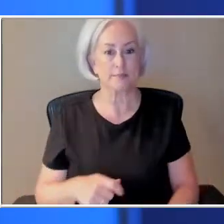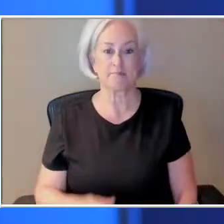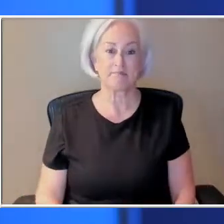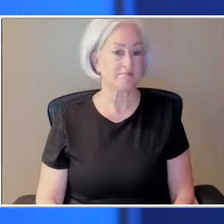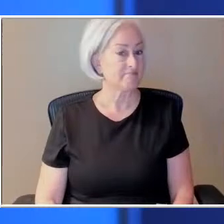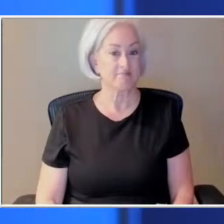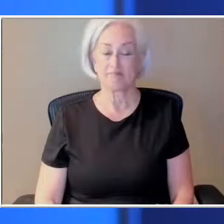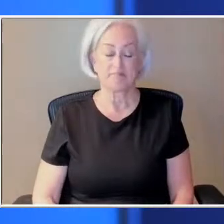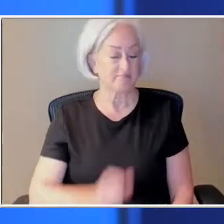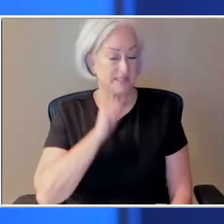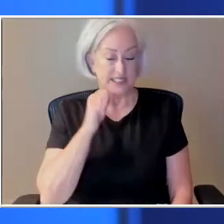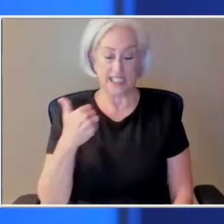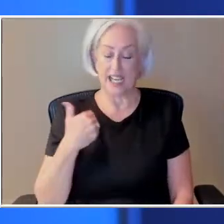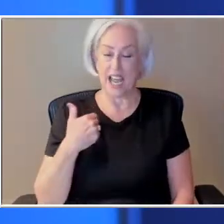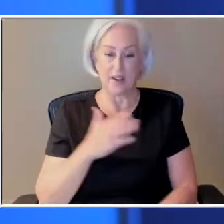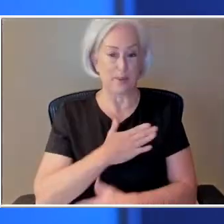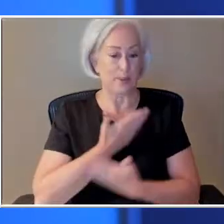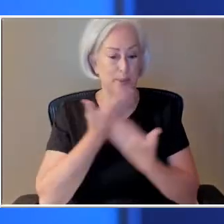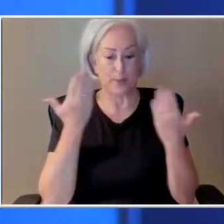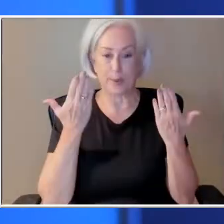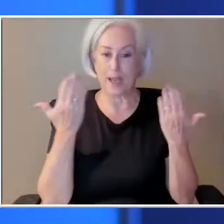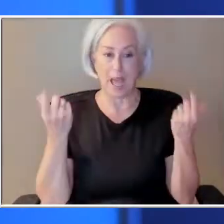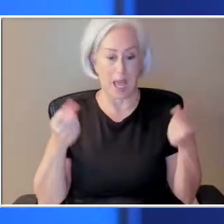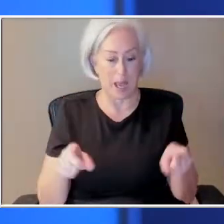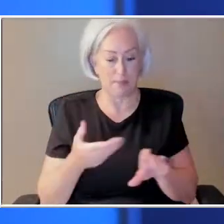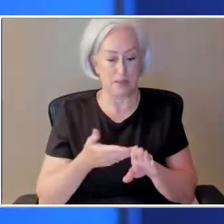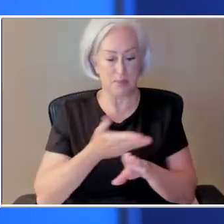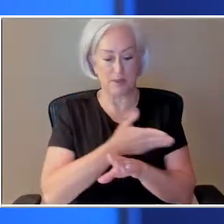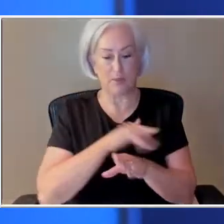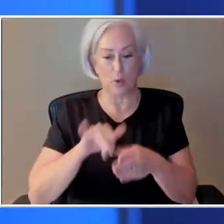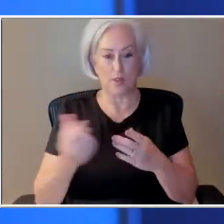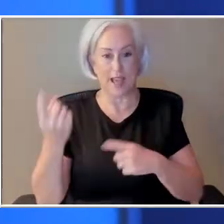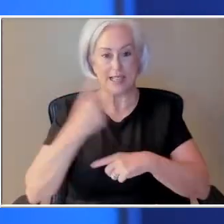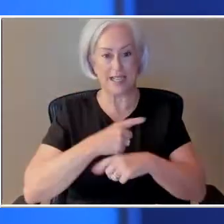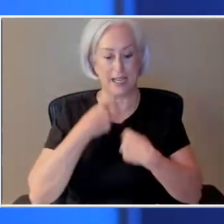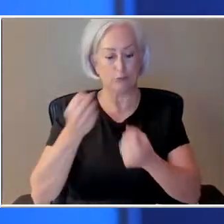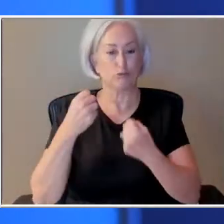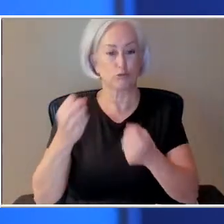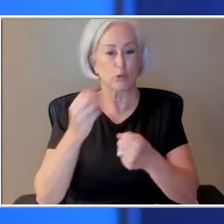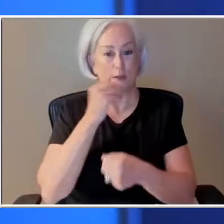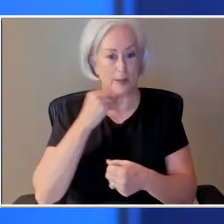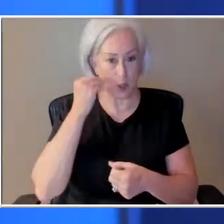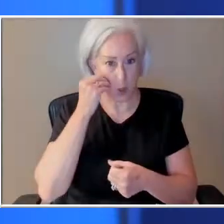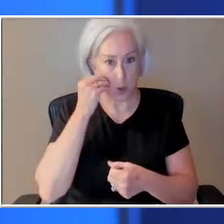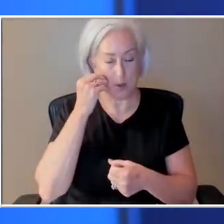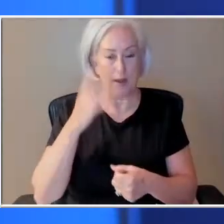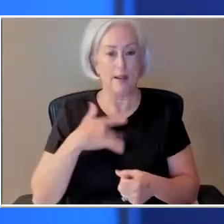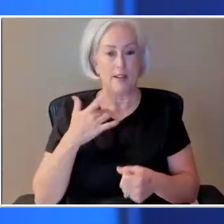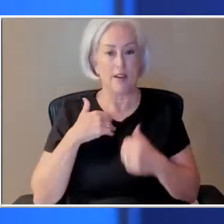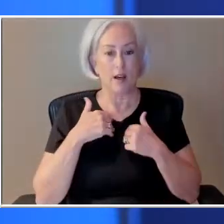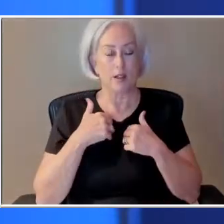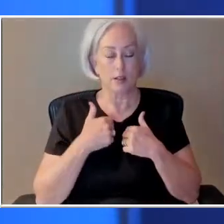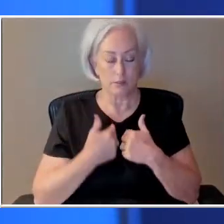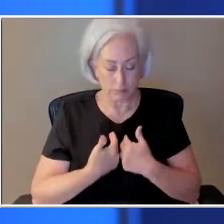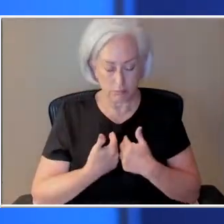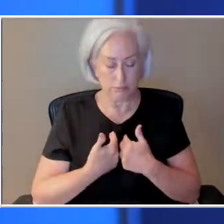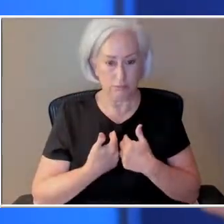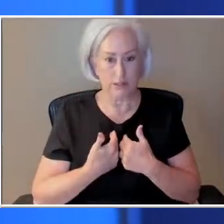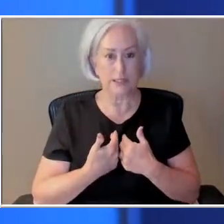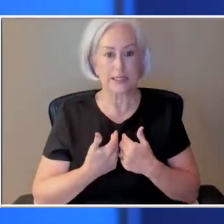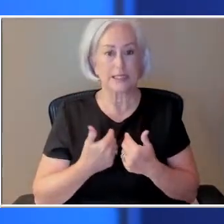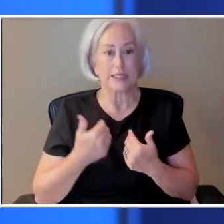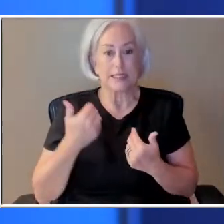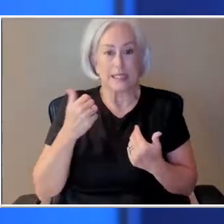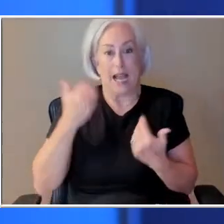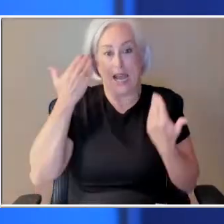anything going on before that day that I was driving home and got to the house. I didn't know that I would. I thought